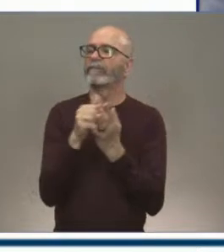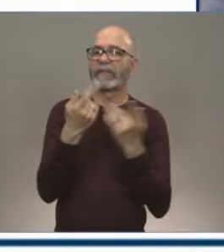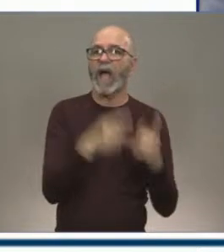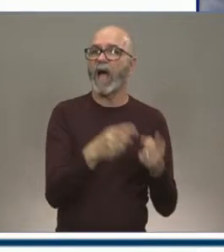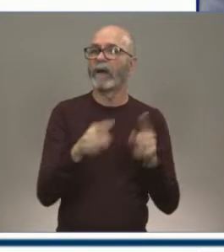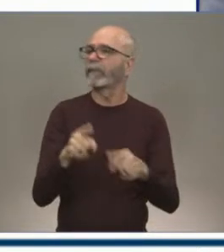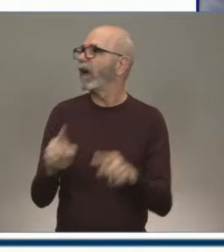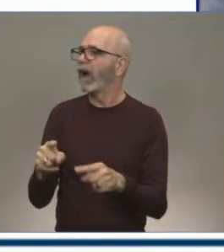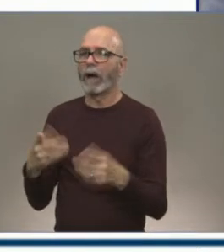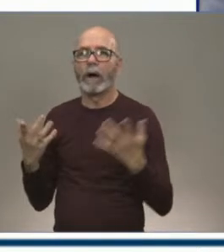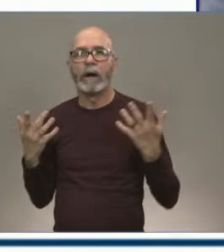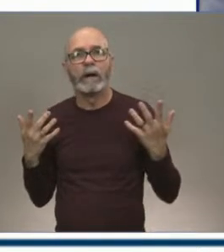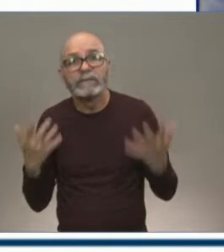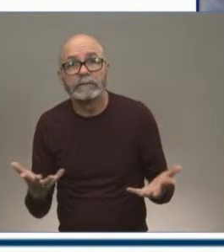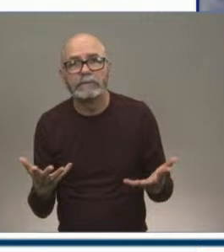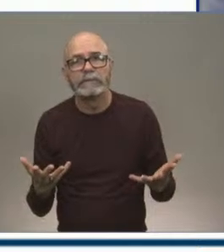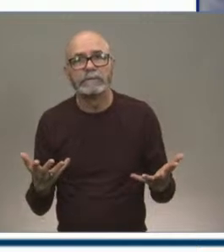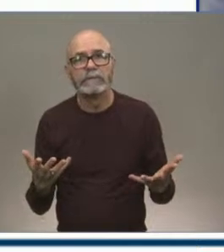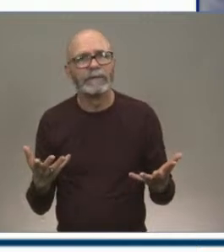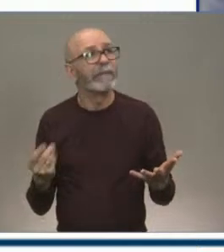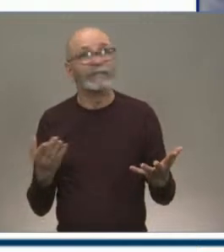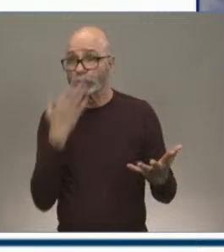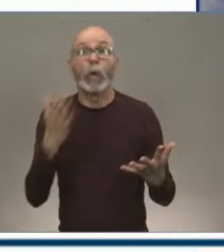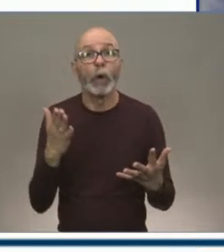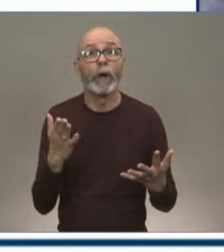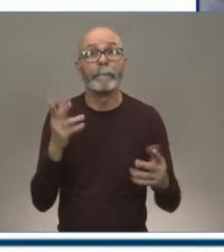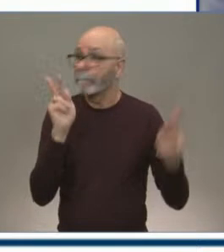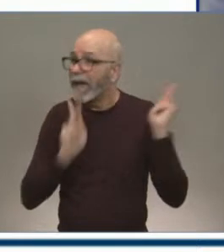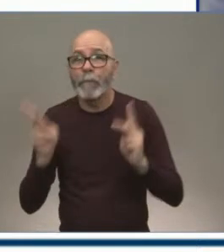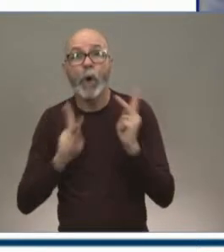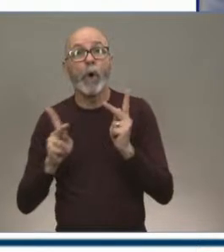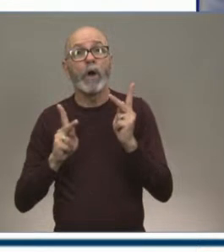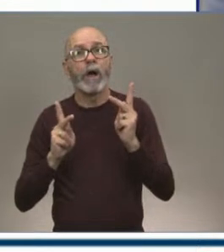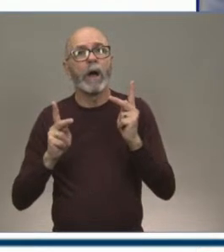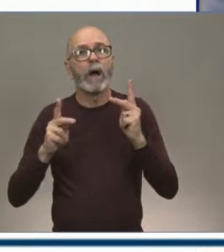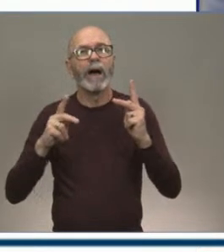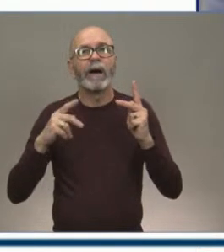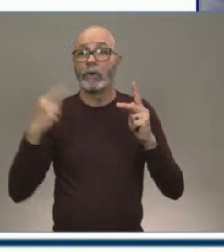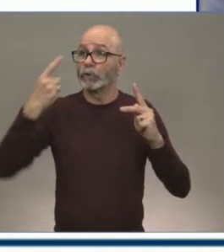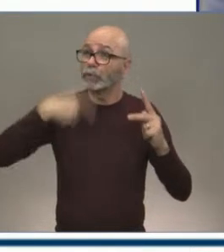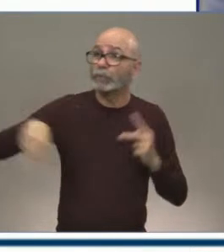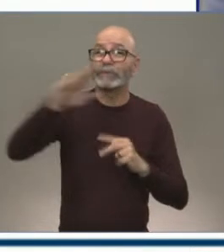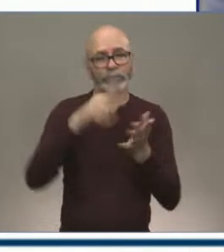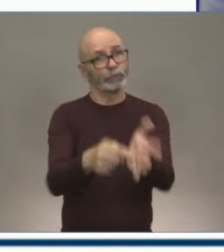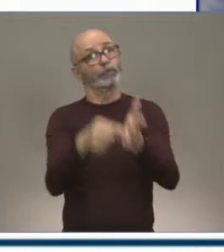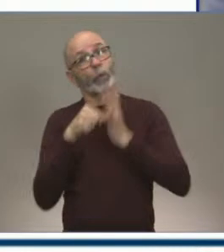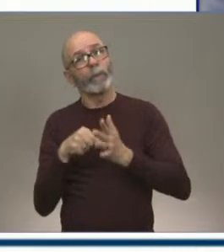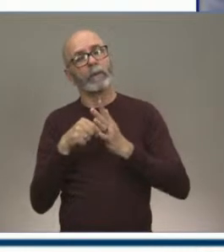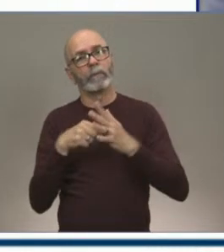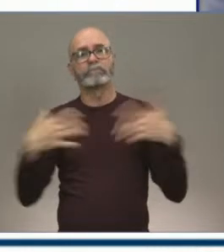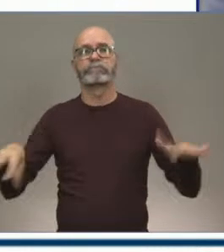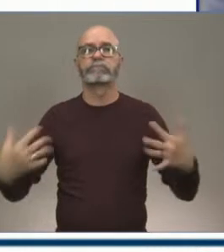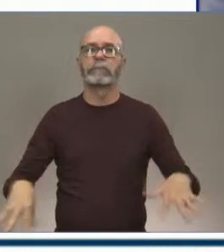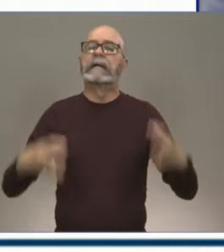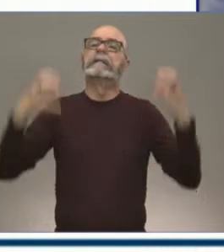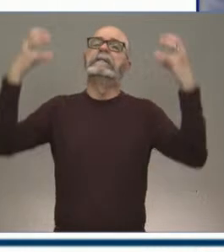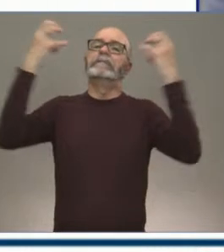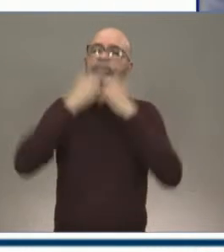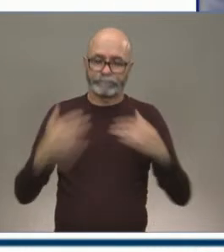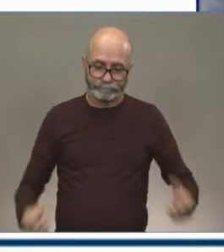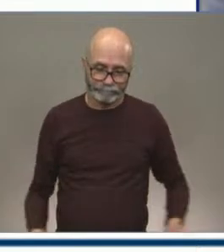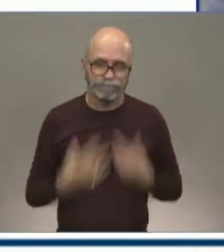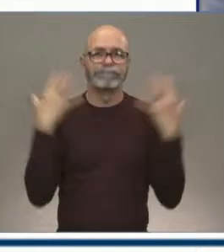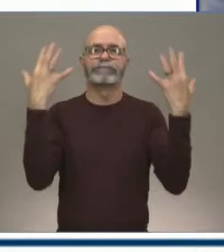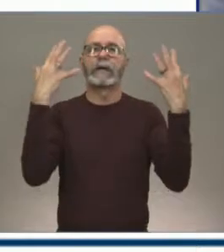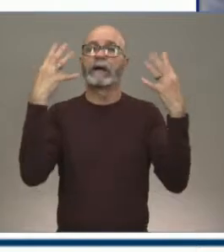look back and say, you know, the people are pretty good too. And you demonstrated that in spades, really, over the last 11